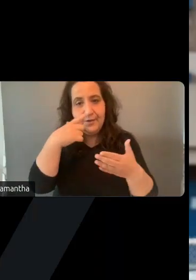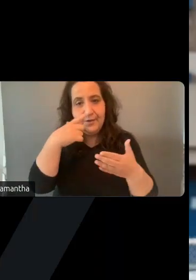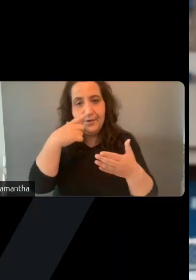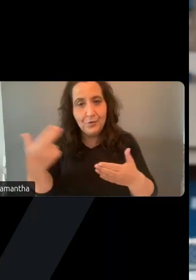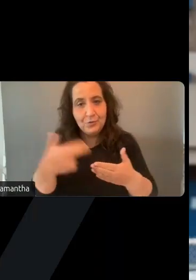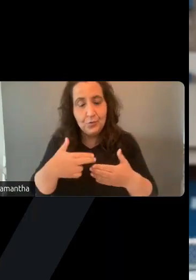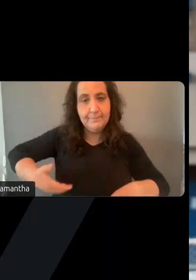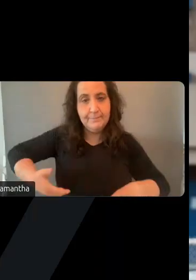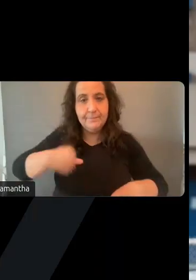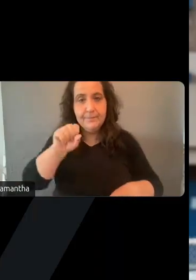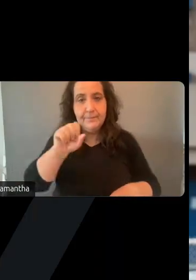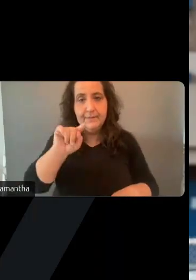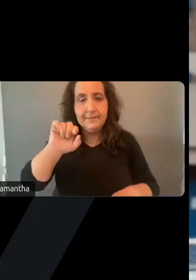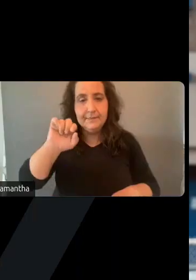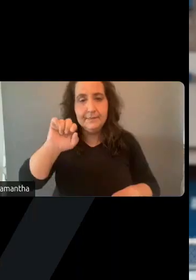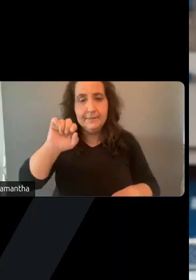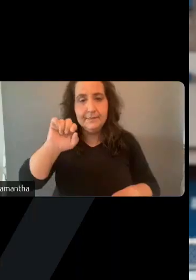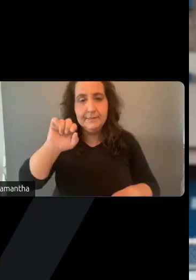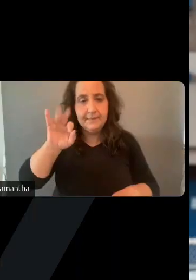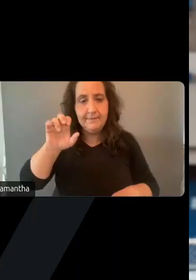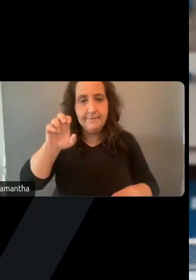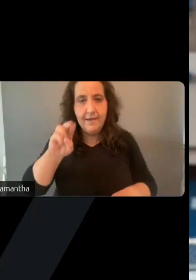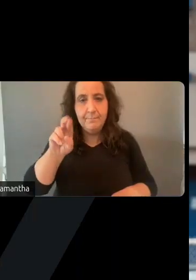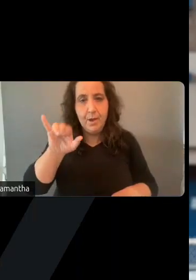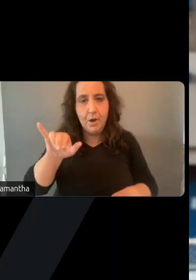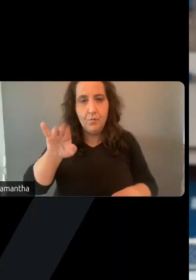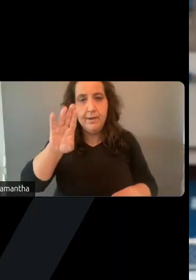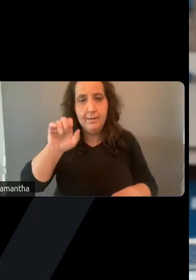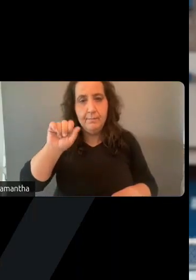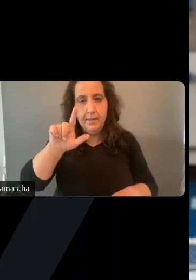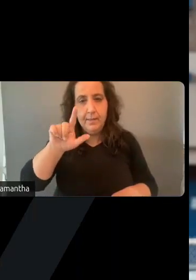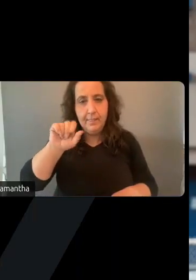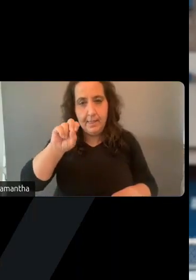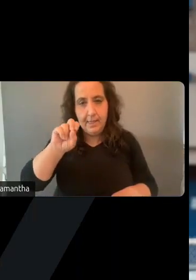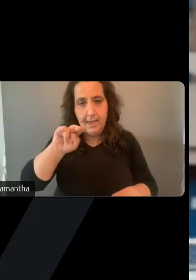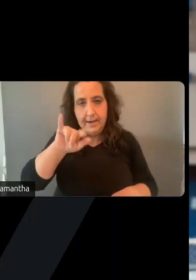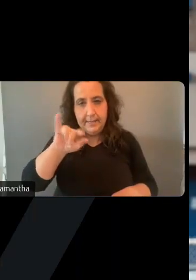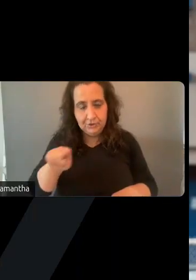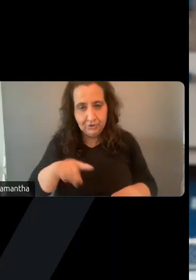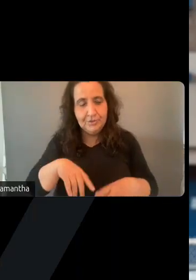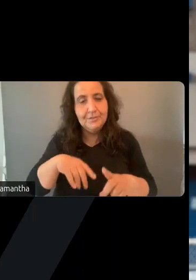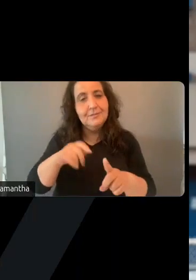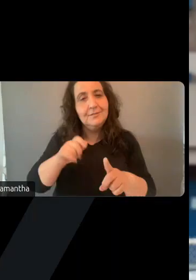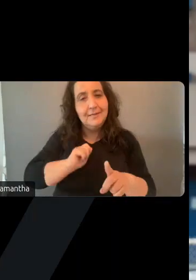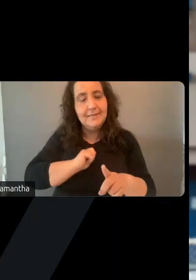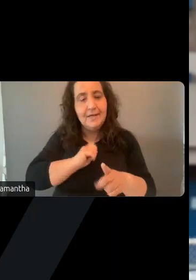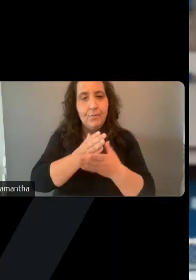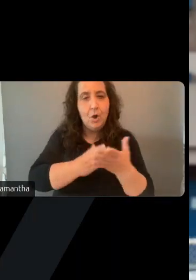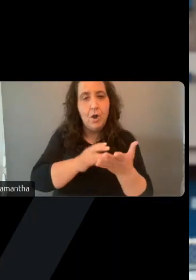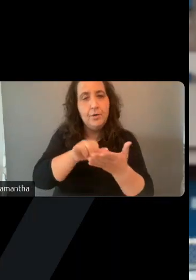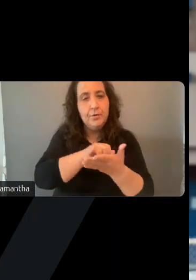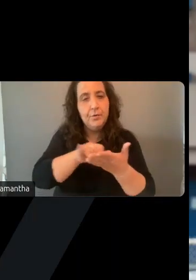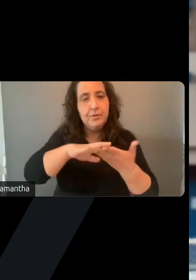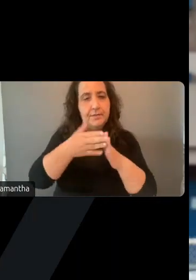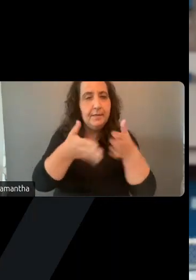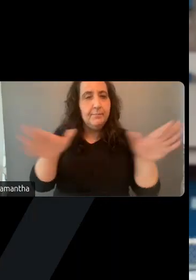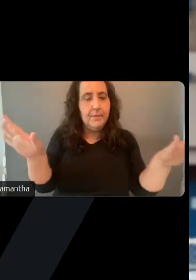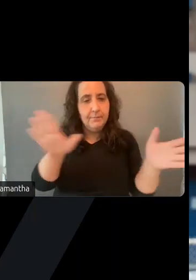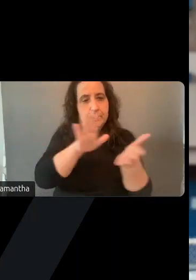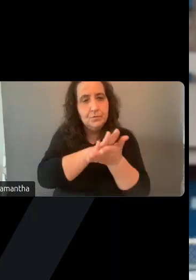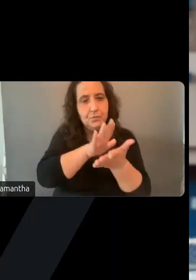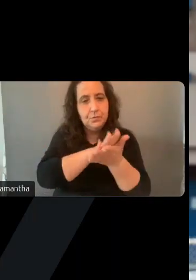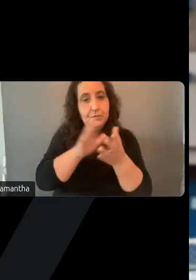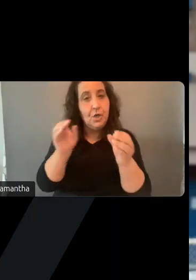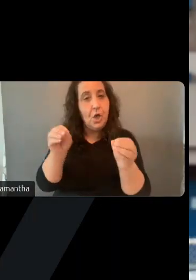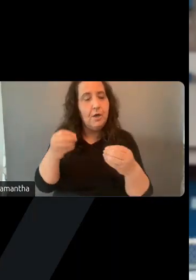is Stefan Murray Balanich. I am part of New York City Public Schools Office Teacher